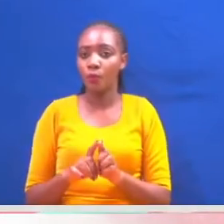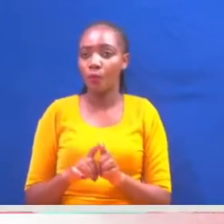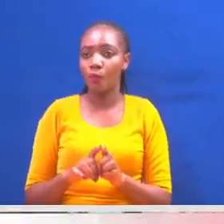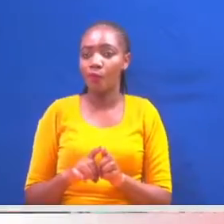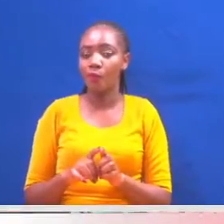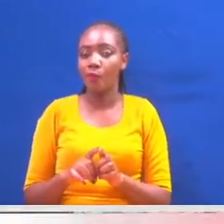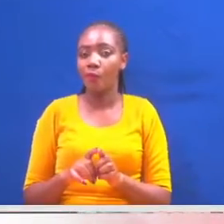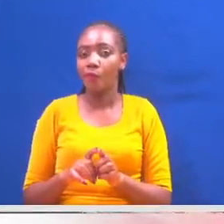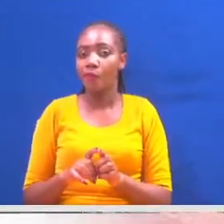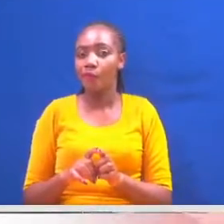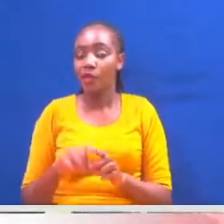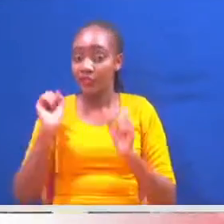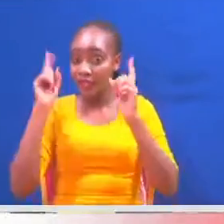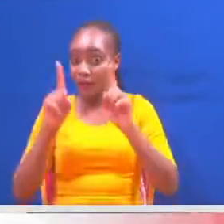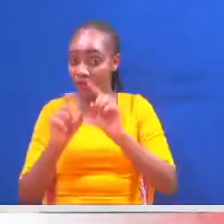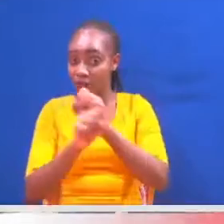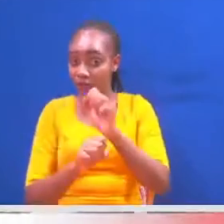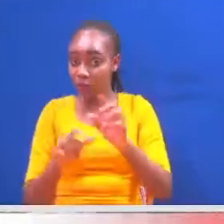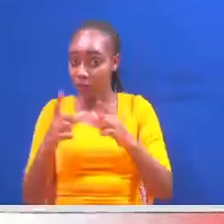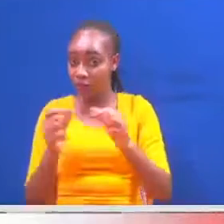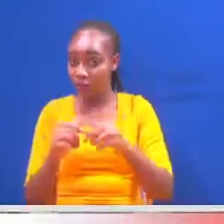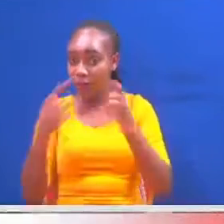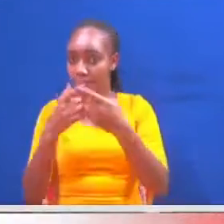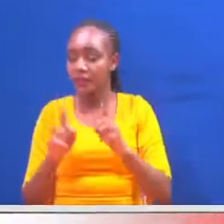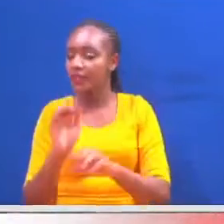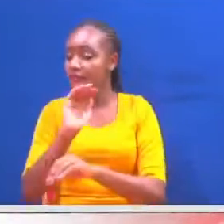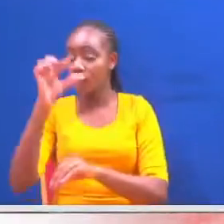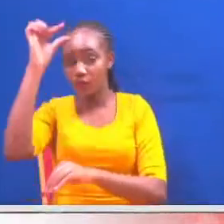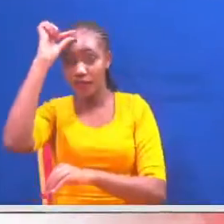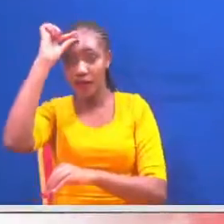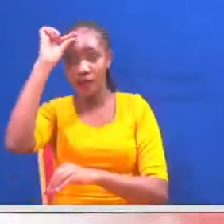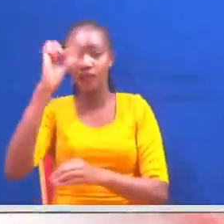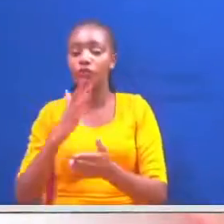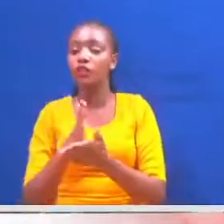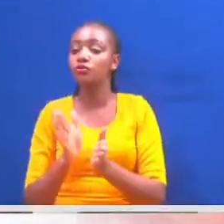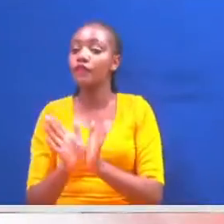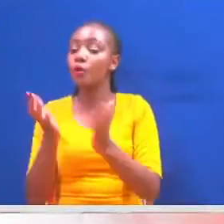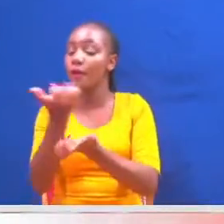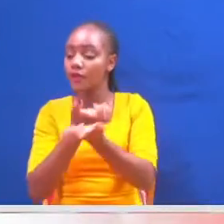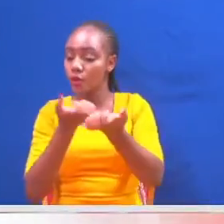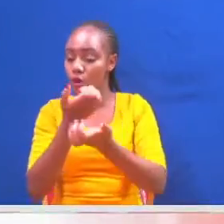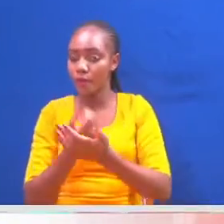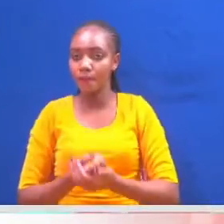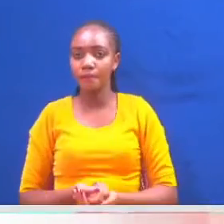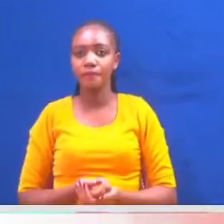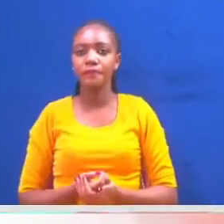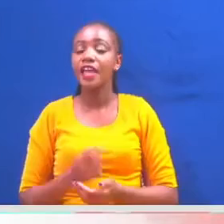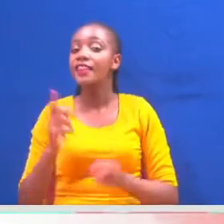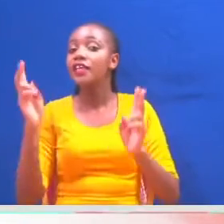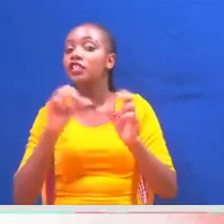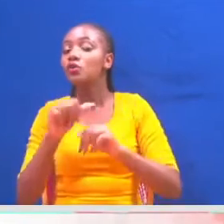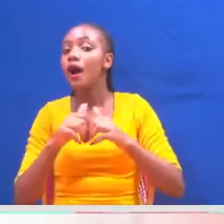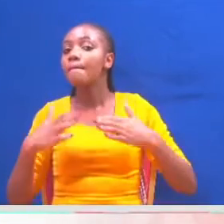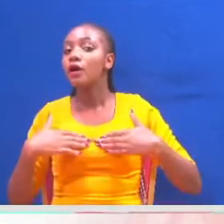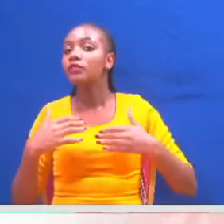Jubilee Party. But Ruto's allies are also calling the government to open the economy. The Ministry of Health,